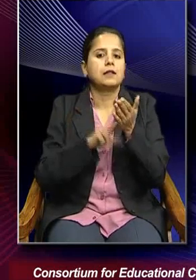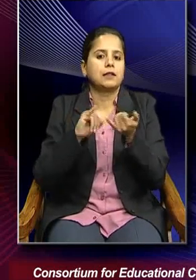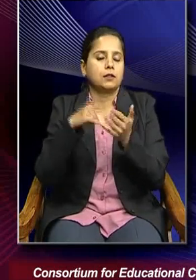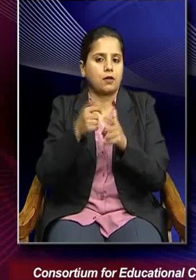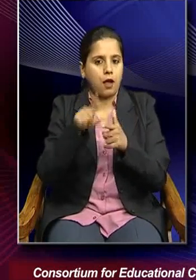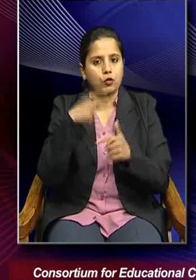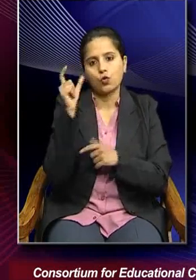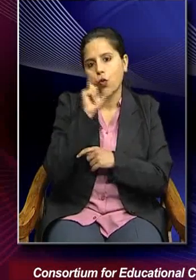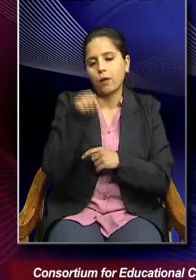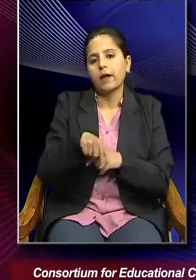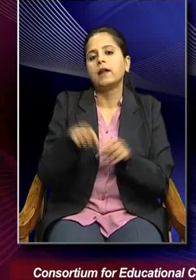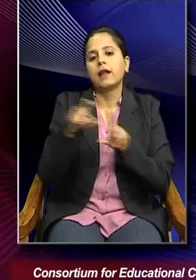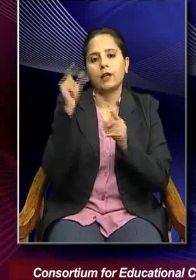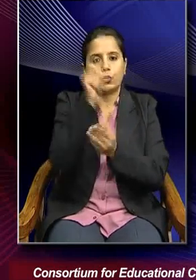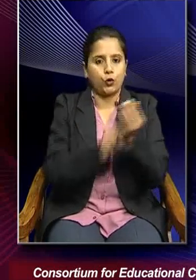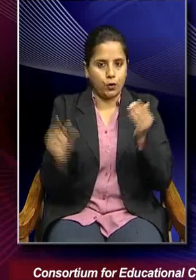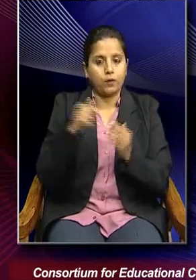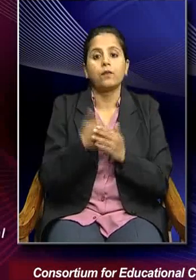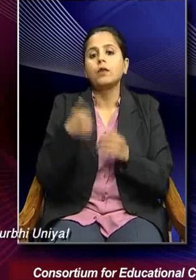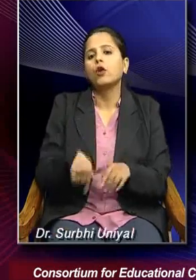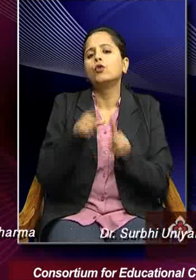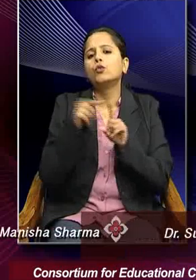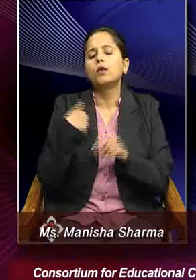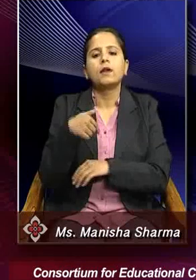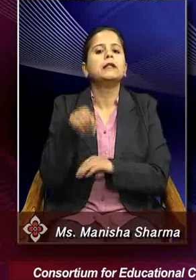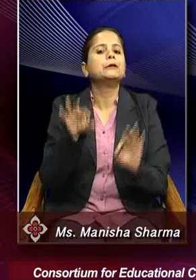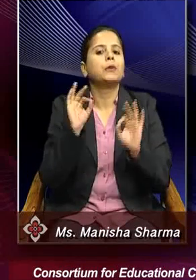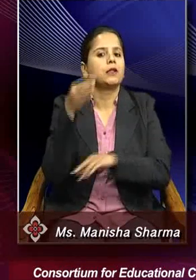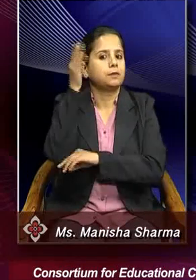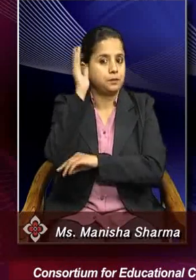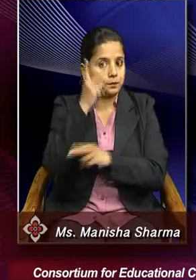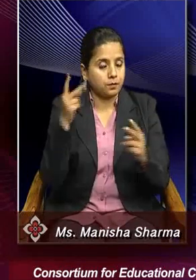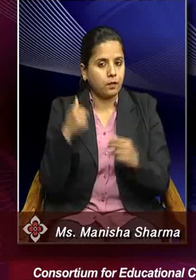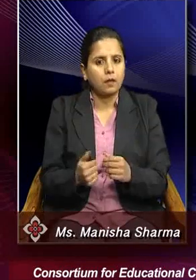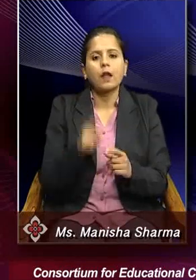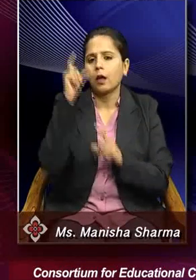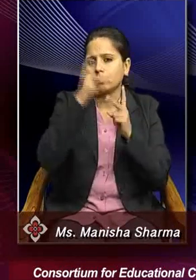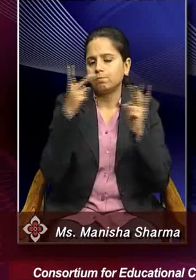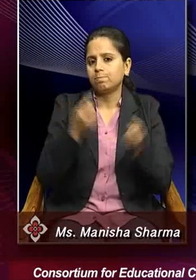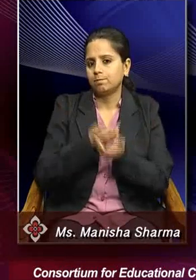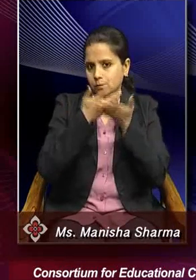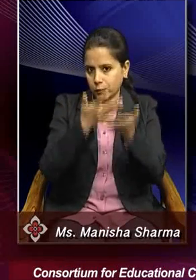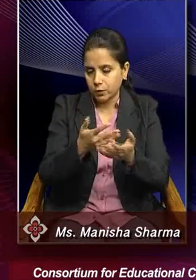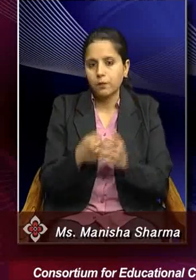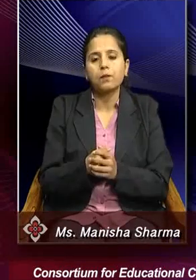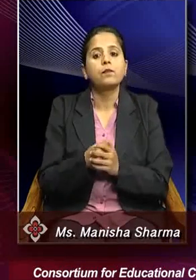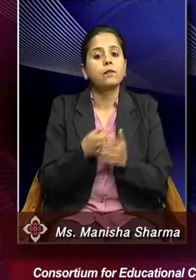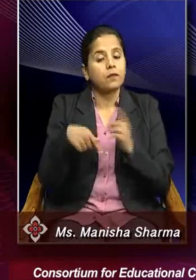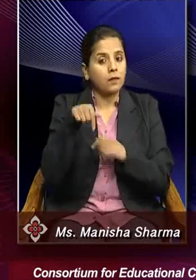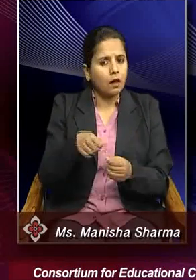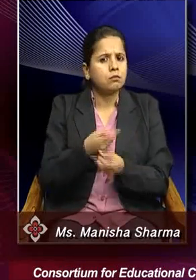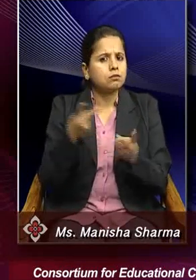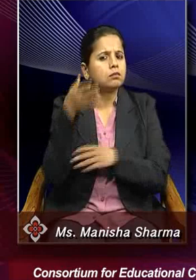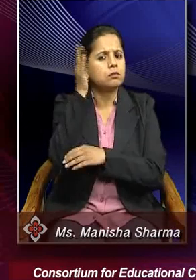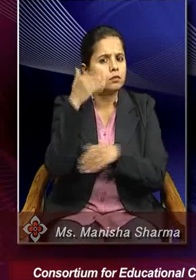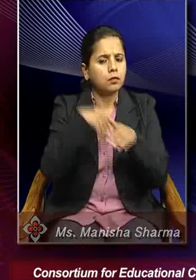Delhi. And today we are doing a special lecture under the symbolic expressions, and in this we are